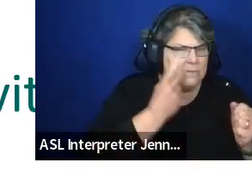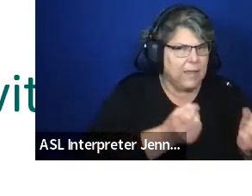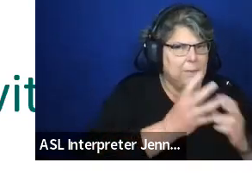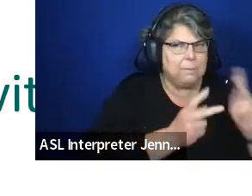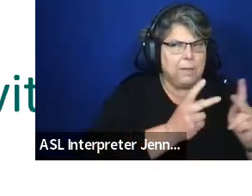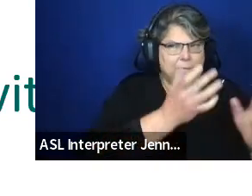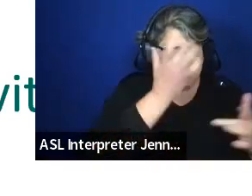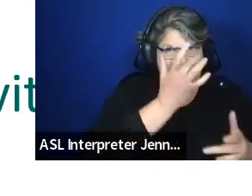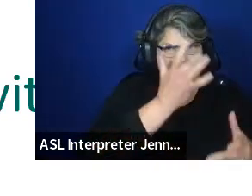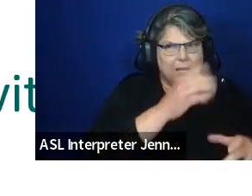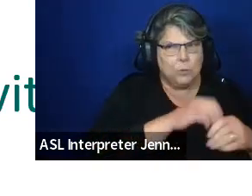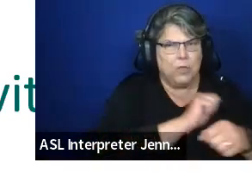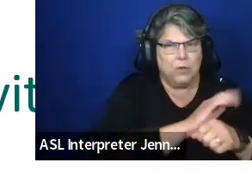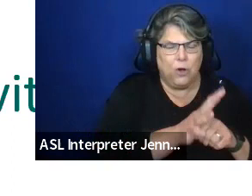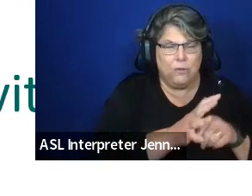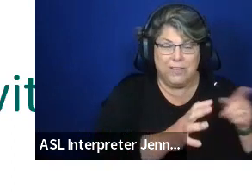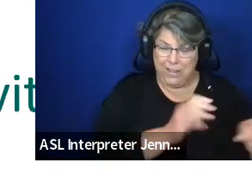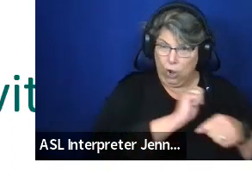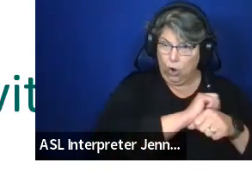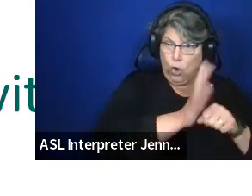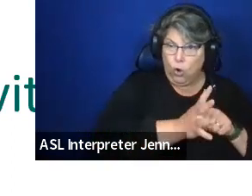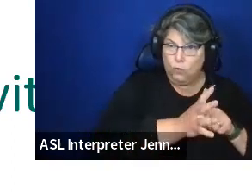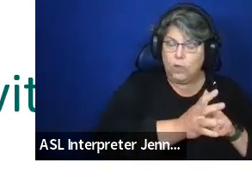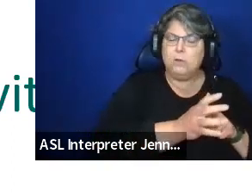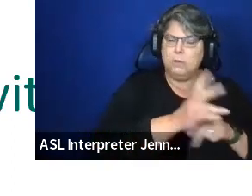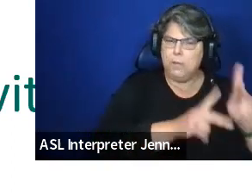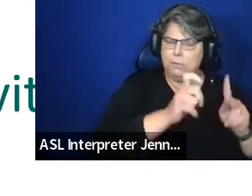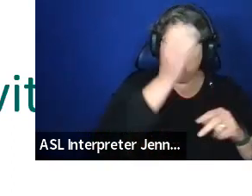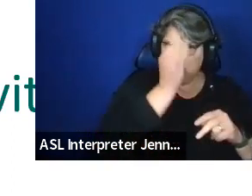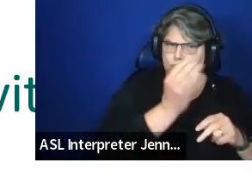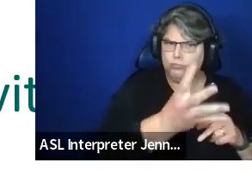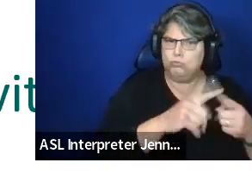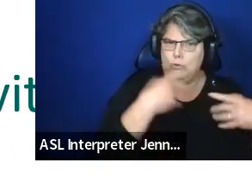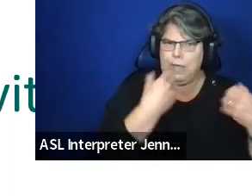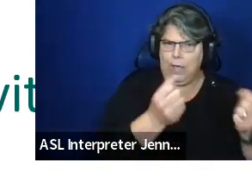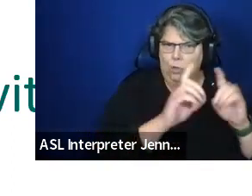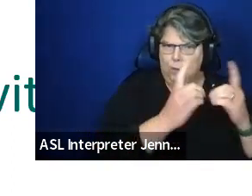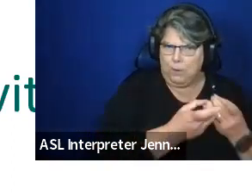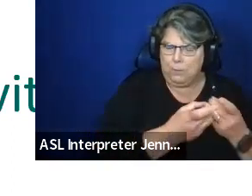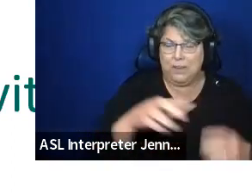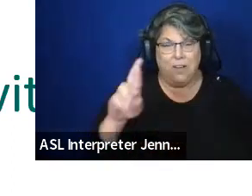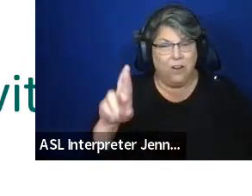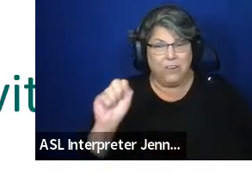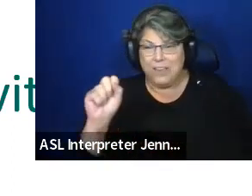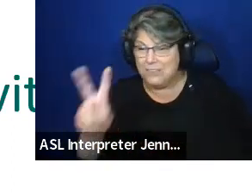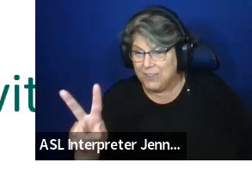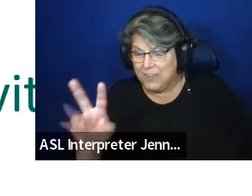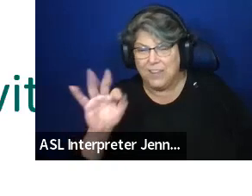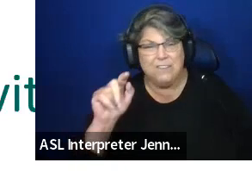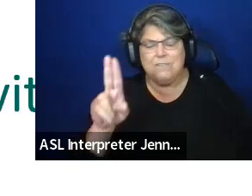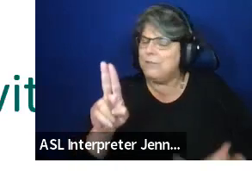reportable illnesses in the same way that we would have a count of all influenza or RSV cases in our